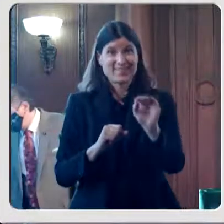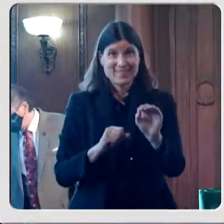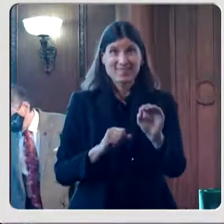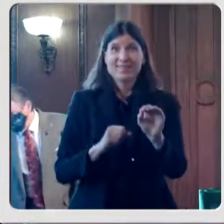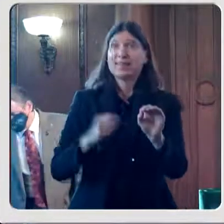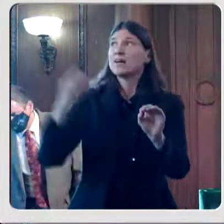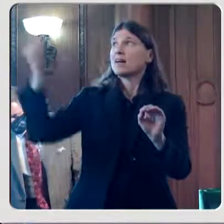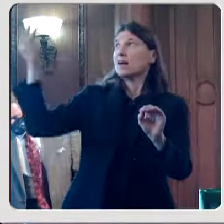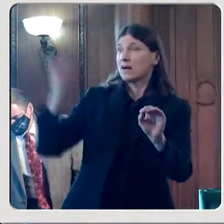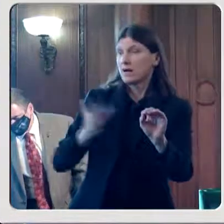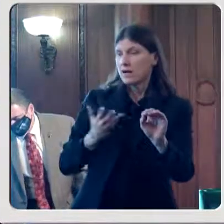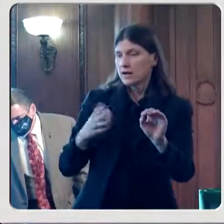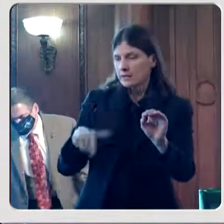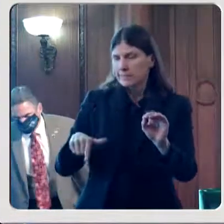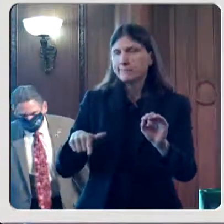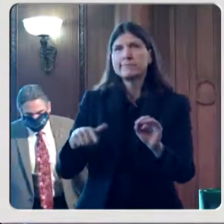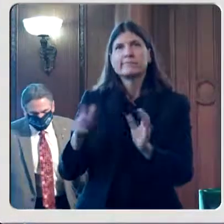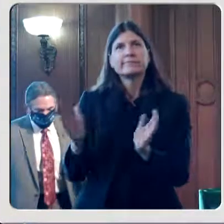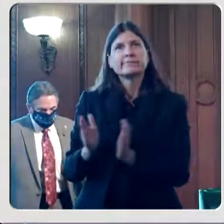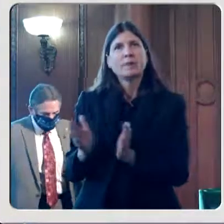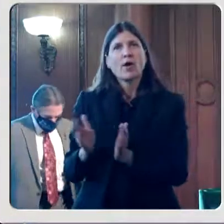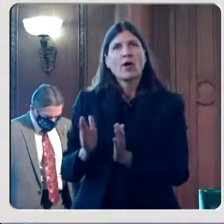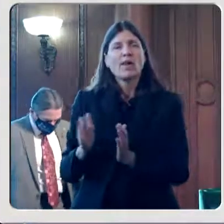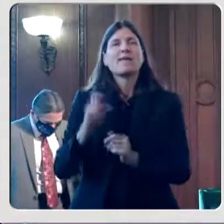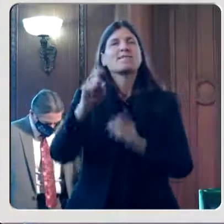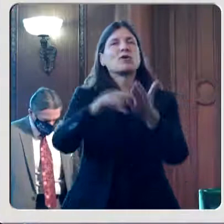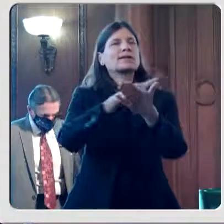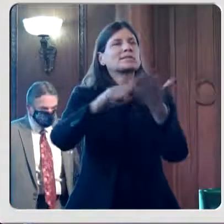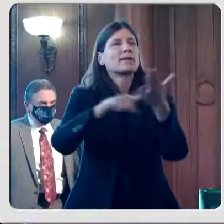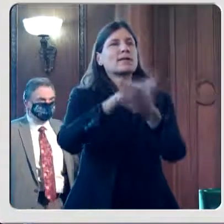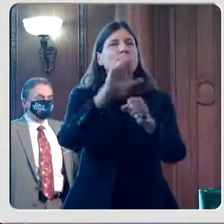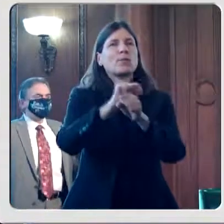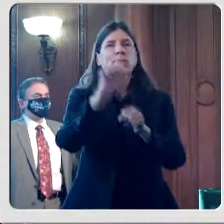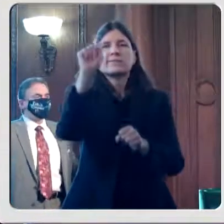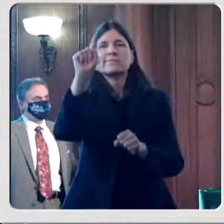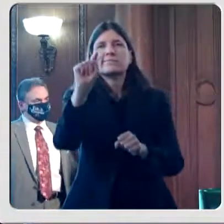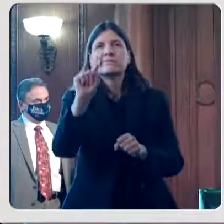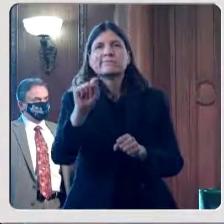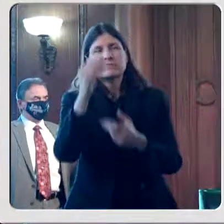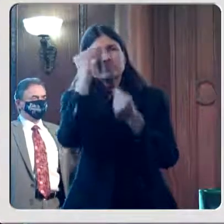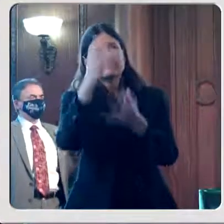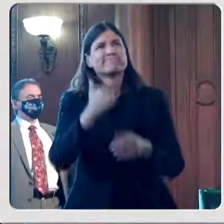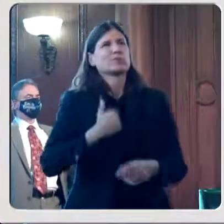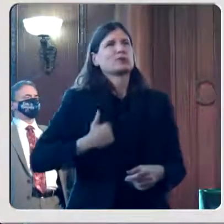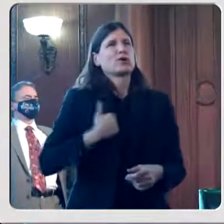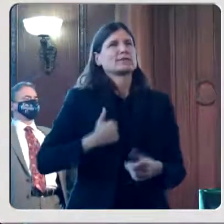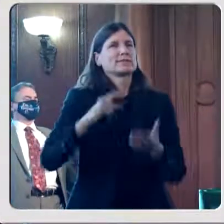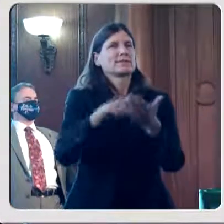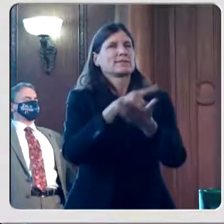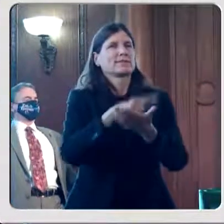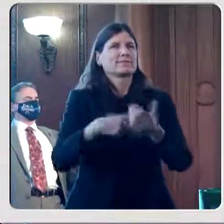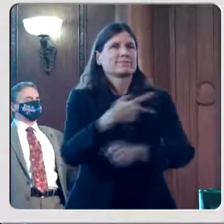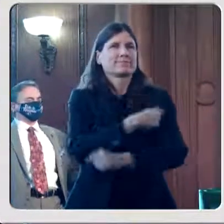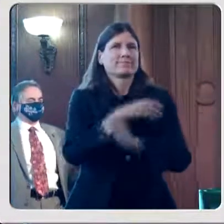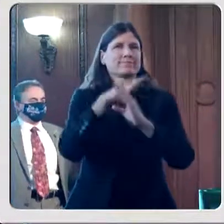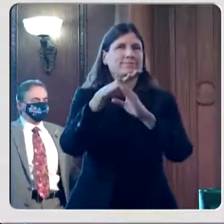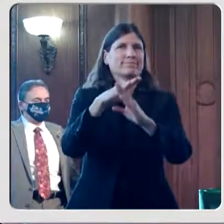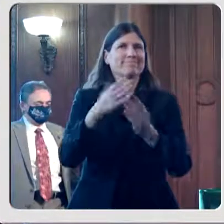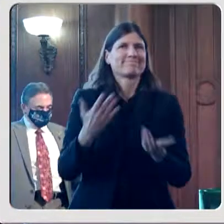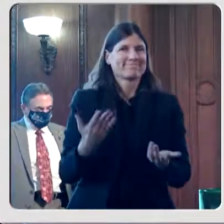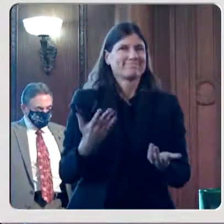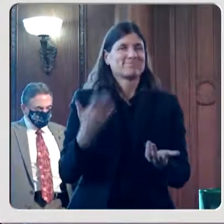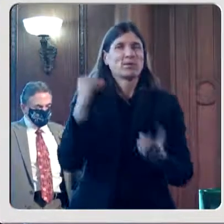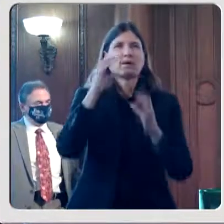before, but oftentimes we'll have to call people and say, we're sorry, we can't honor that appointment. So it